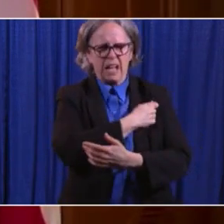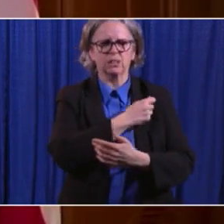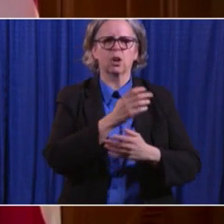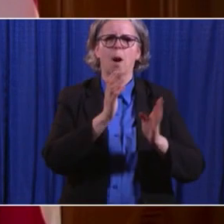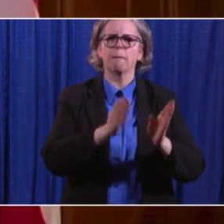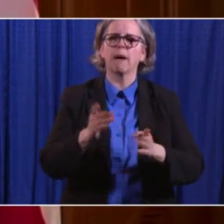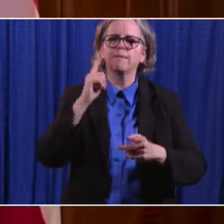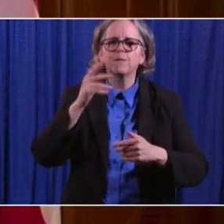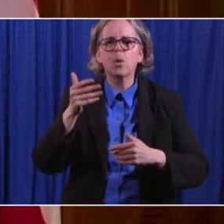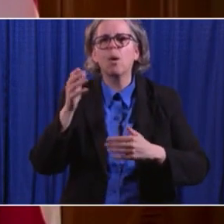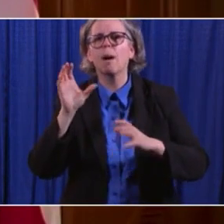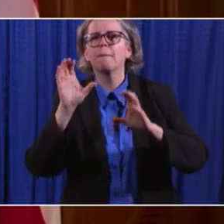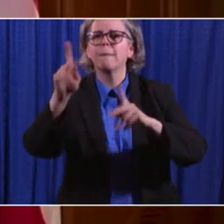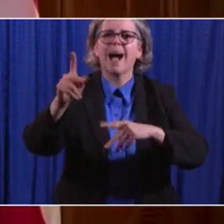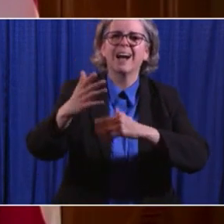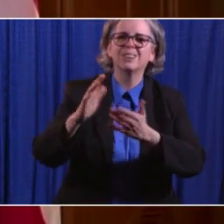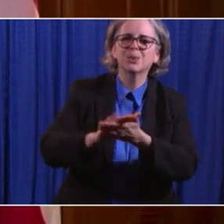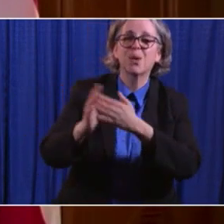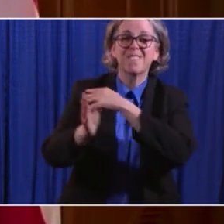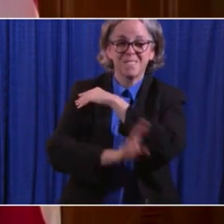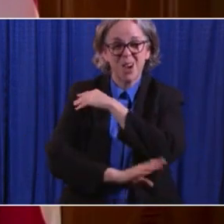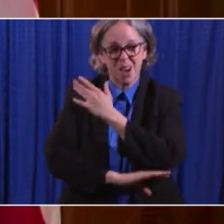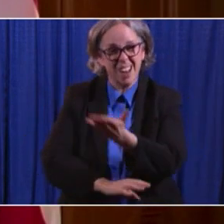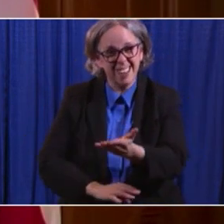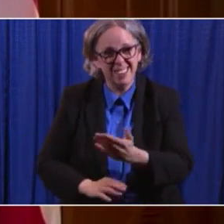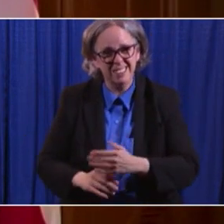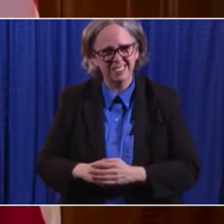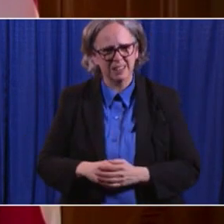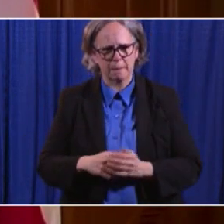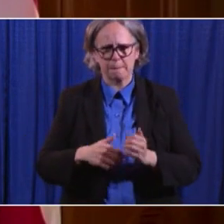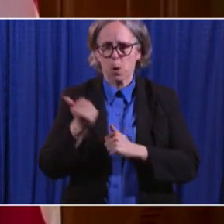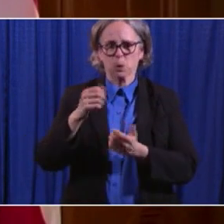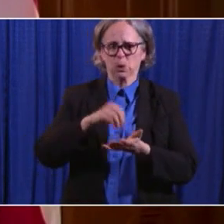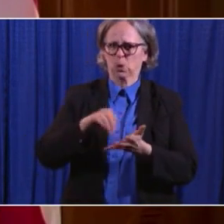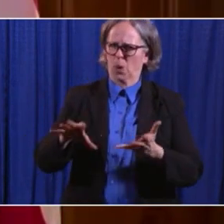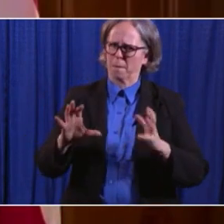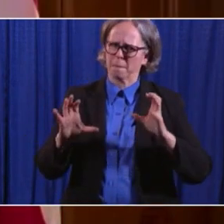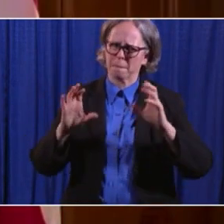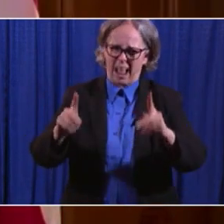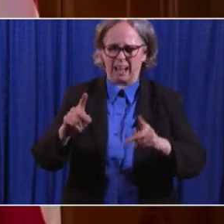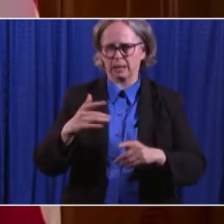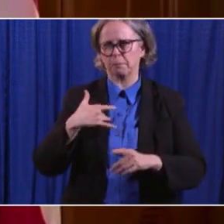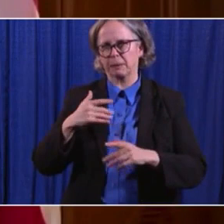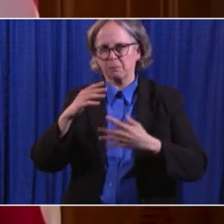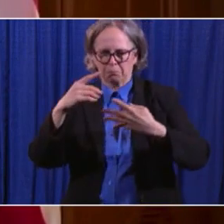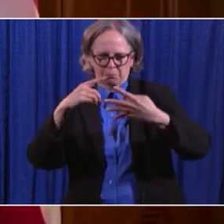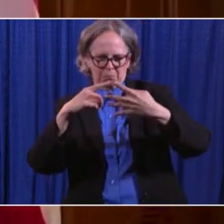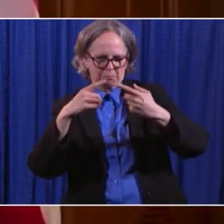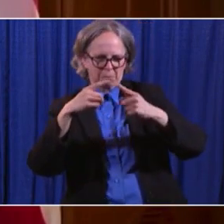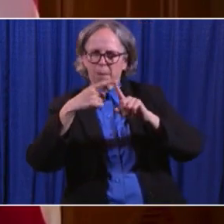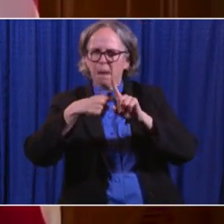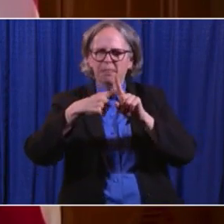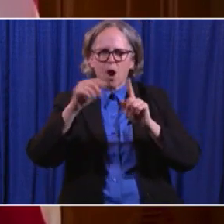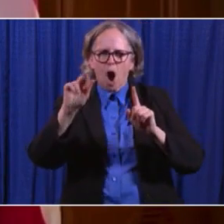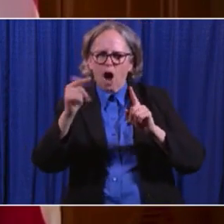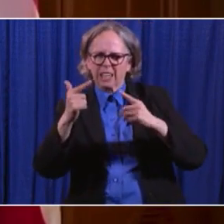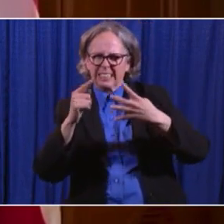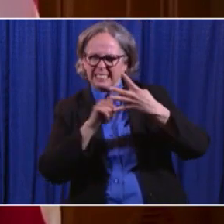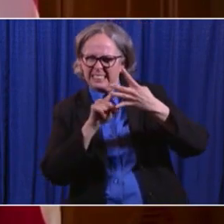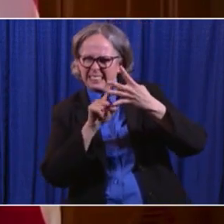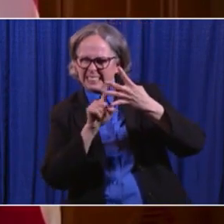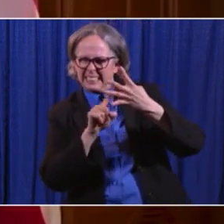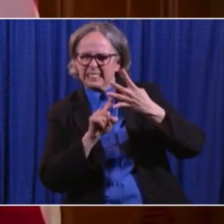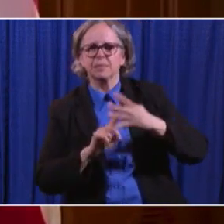students. Most students will go back to high school or grade school in August. And as part of that preparation, thinking about